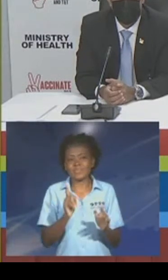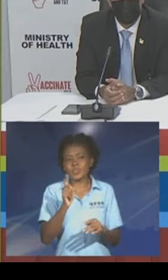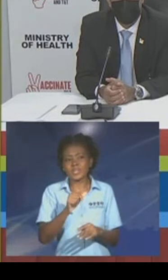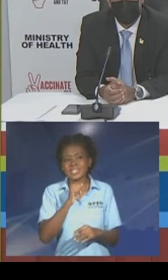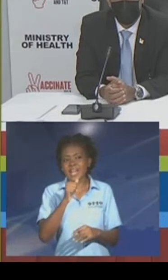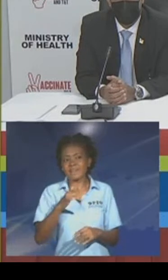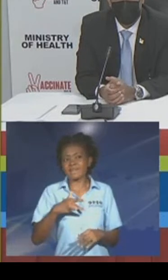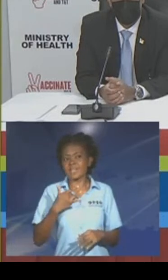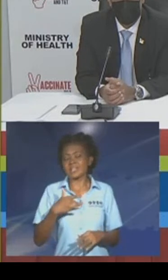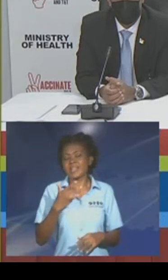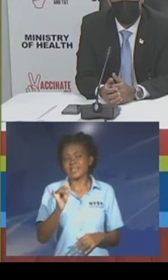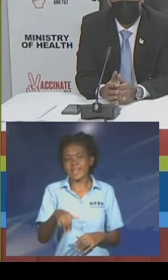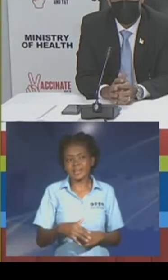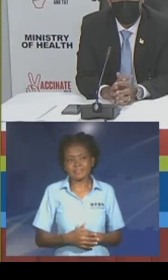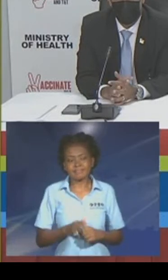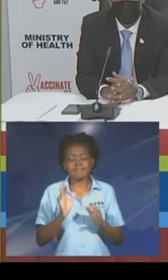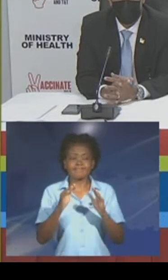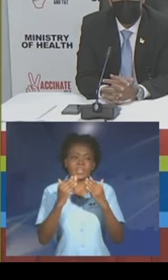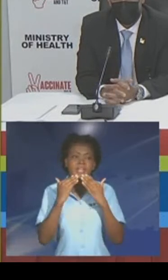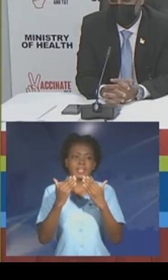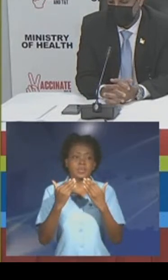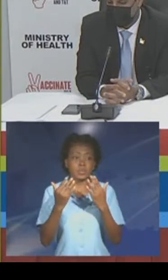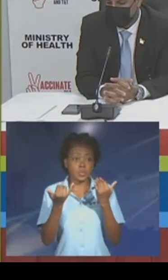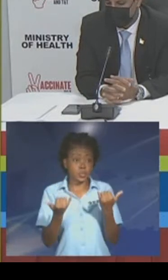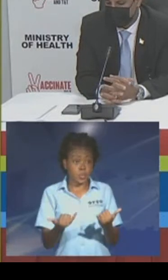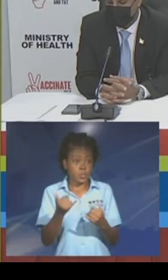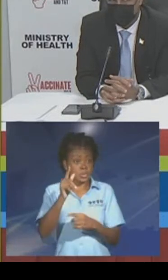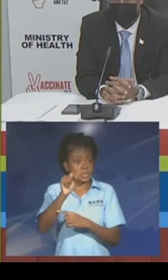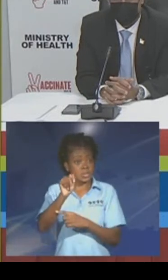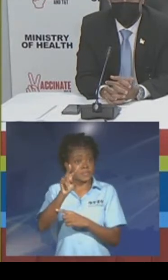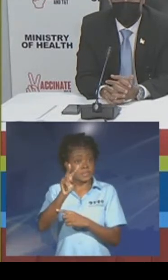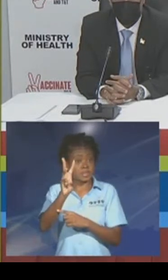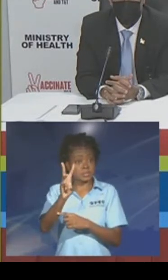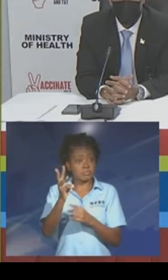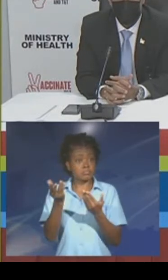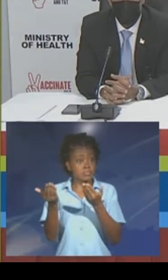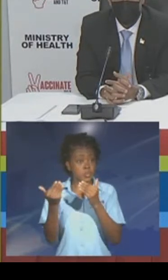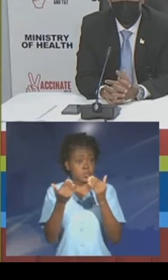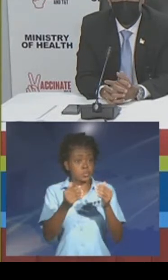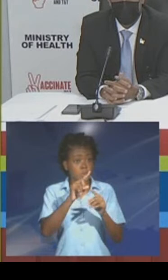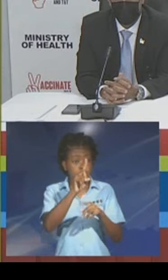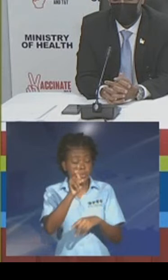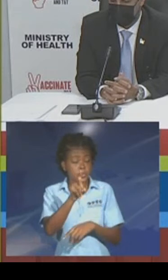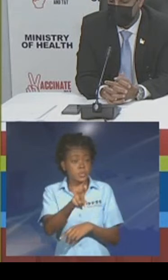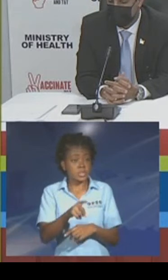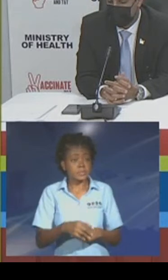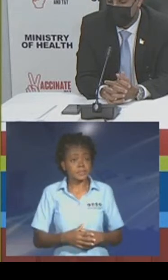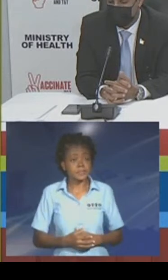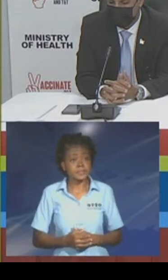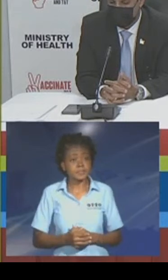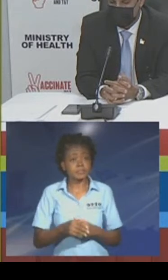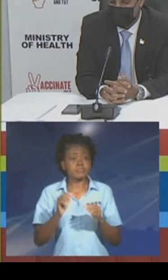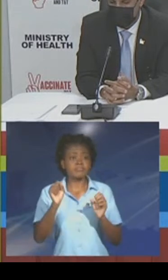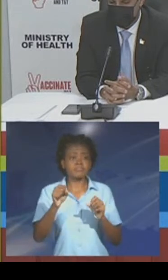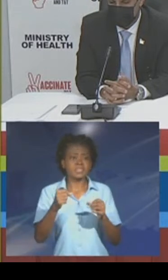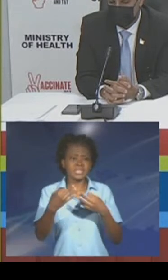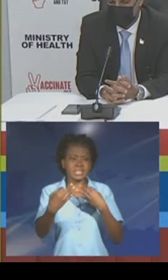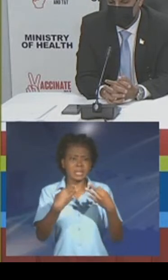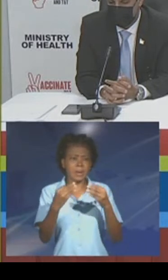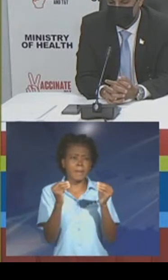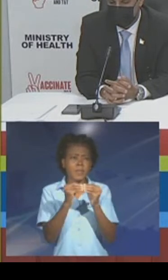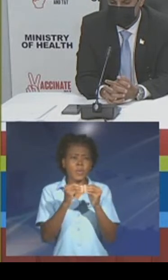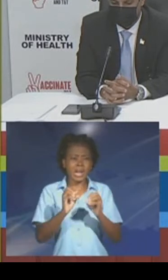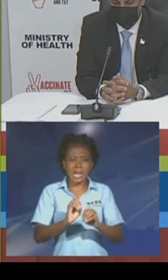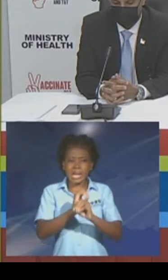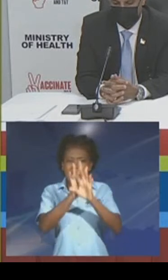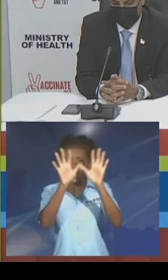Hi, thank you again. Minister, just for a measure of clarity and so that the public clearly understands, because you went